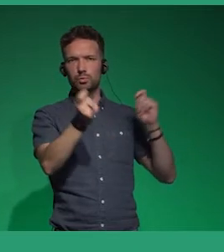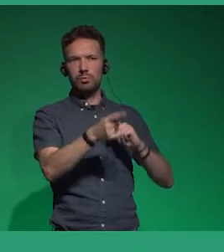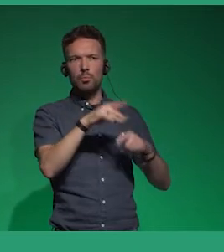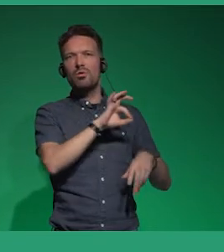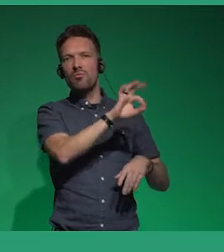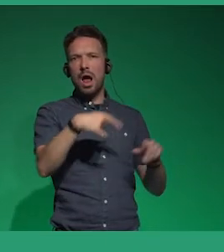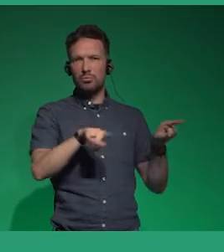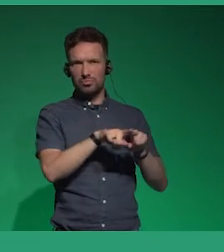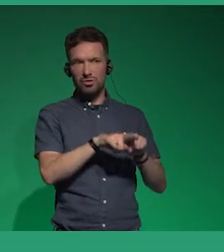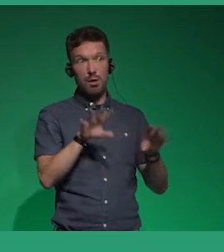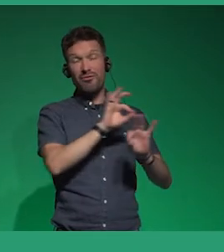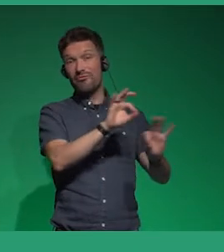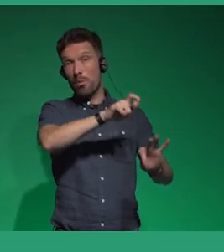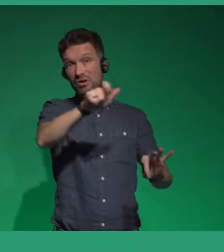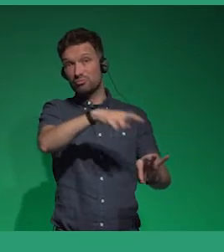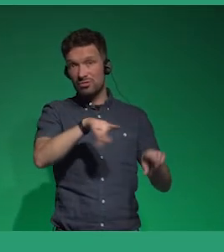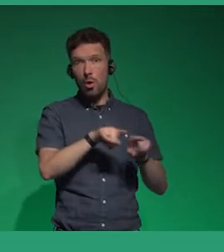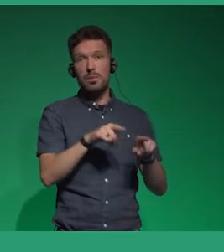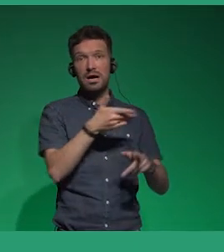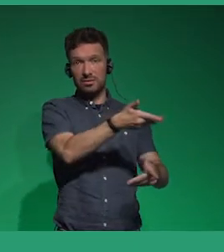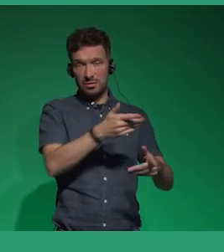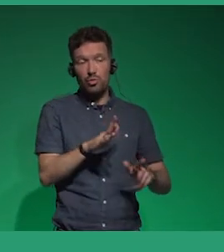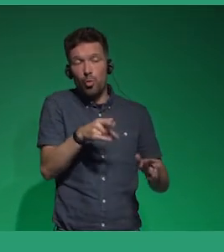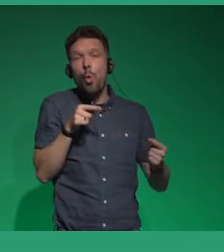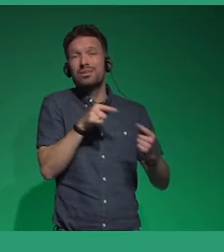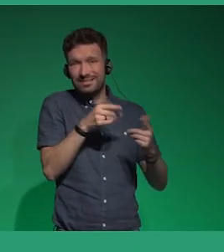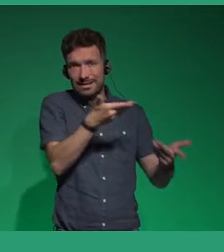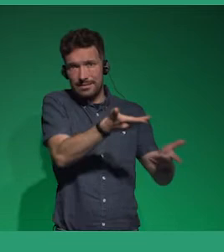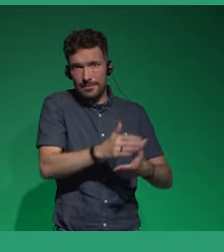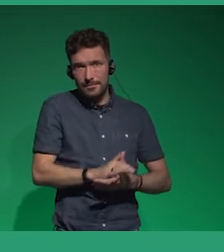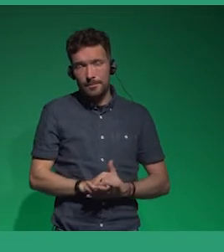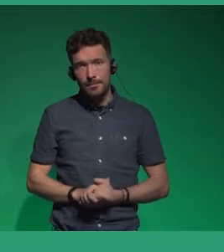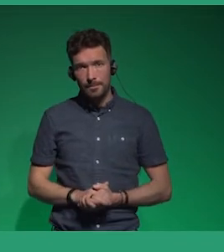planning their landscape and their livelihoods.